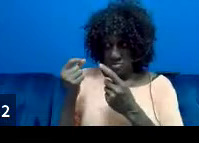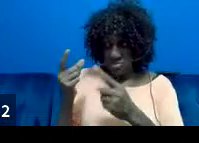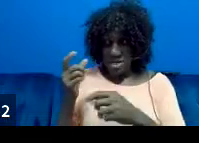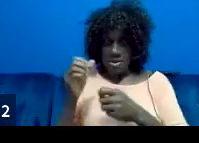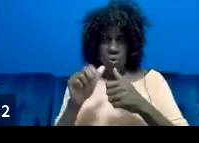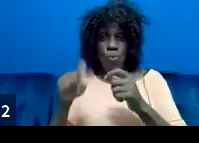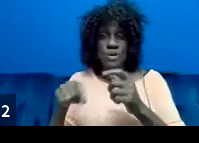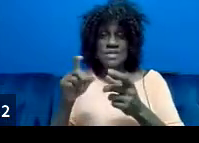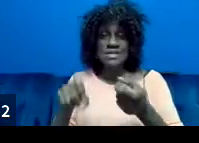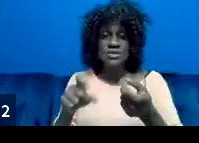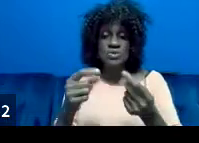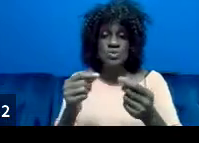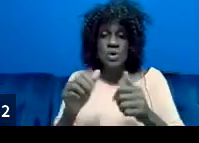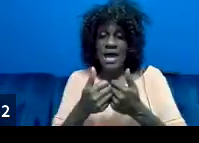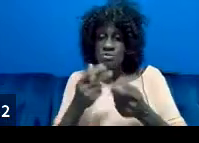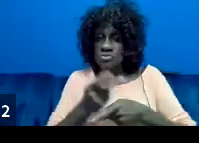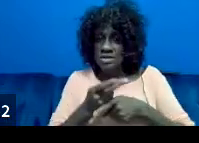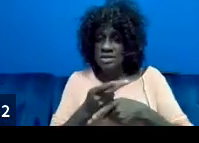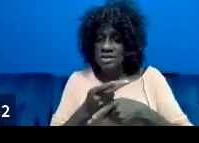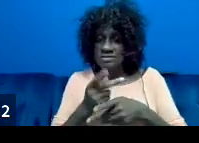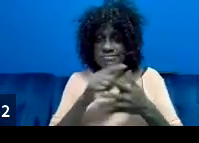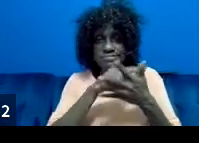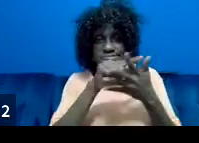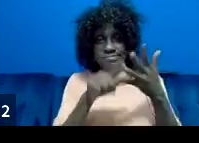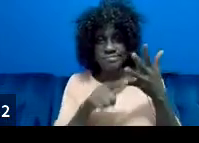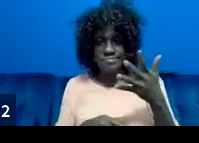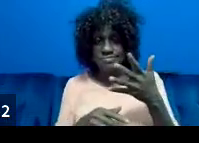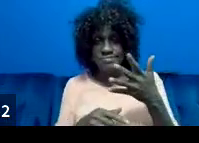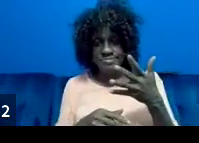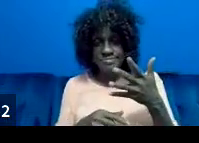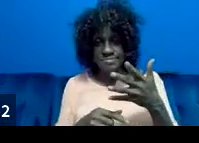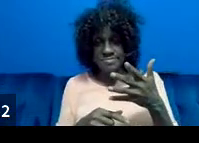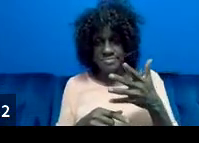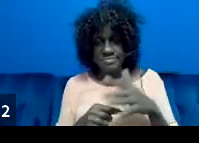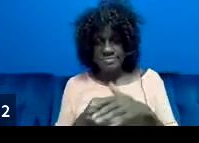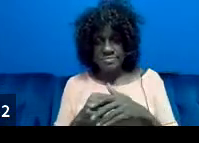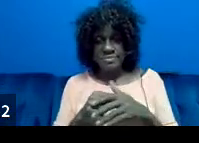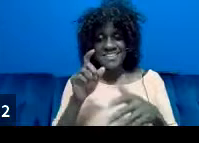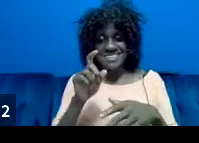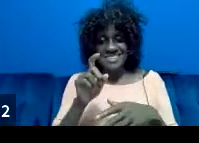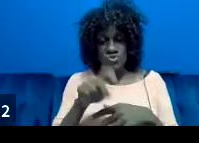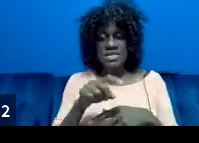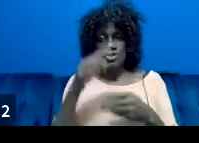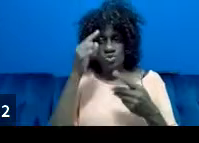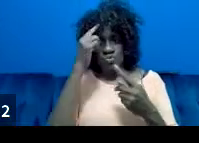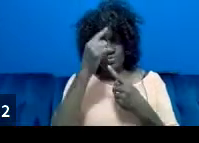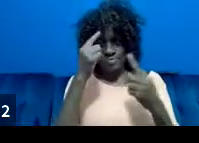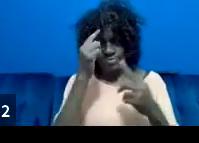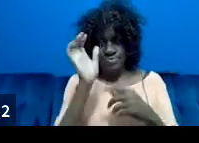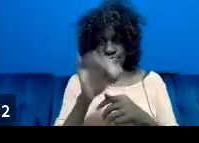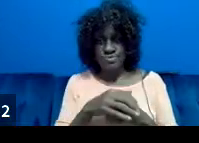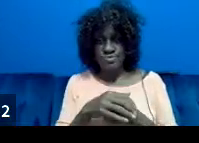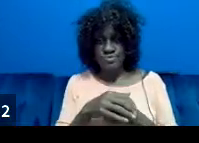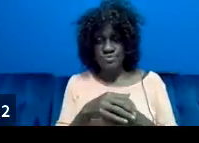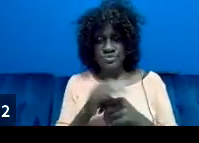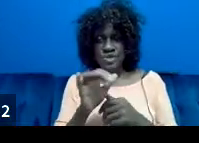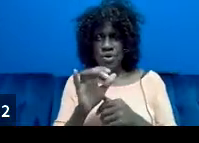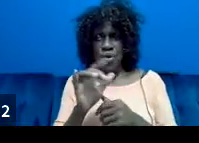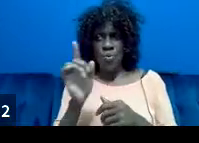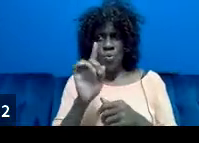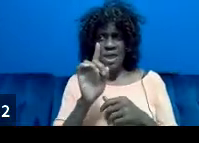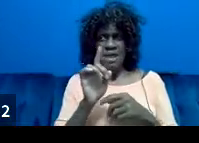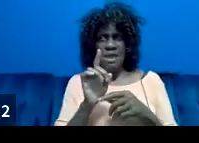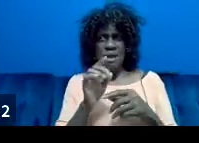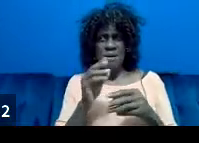do? All of those characteristics are what you need to consider, as well as where am I getting the